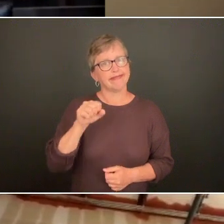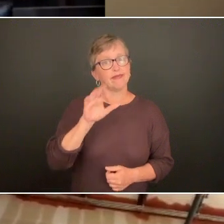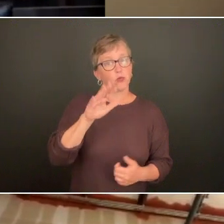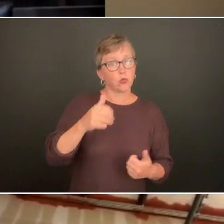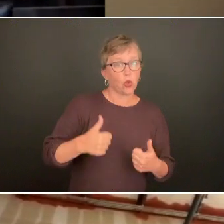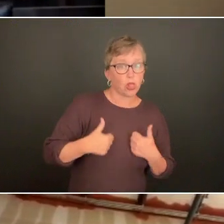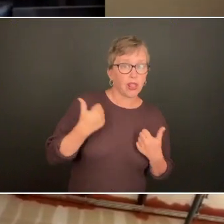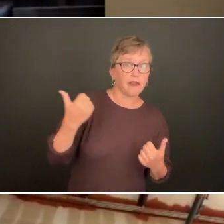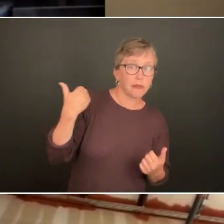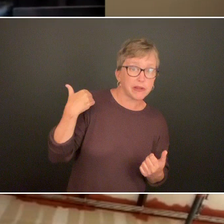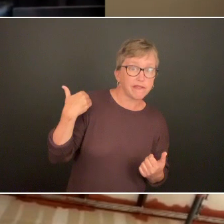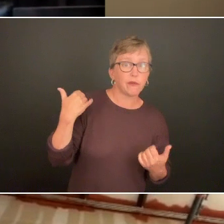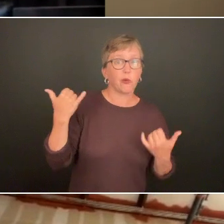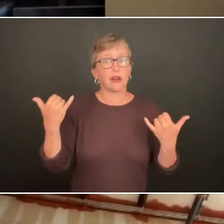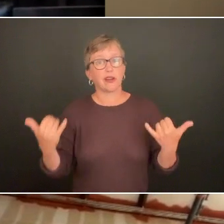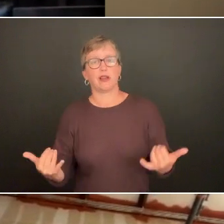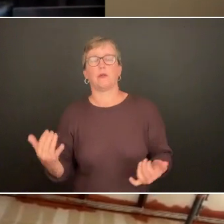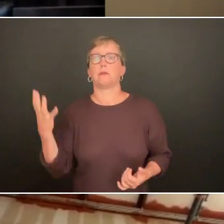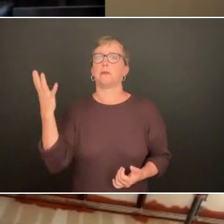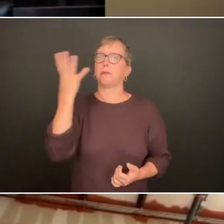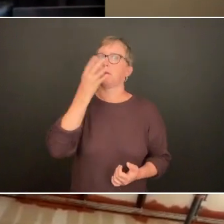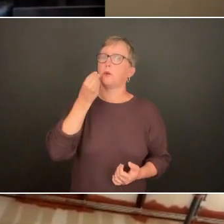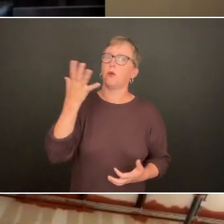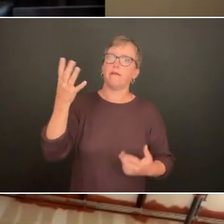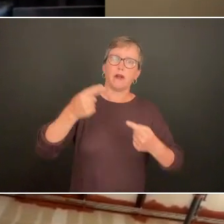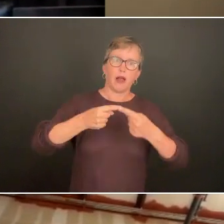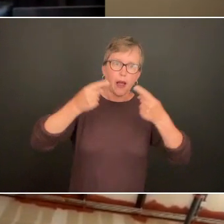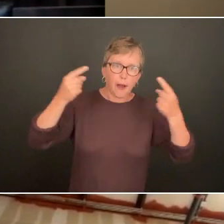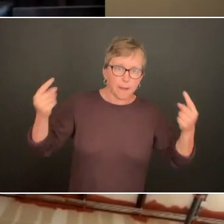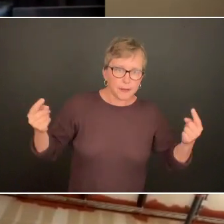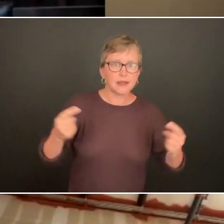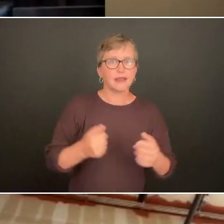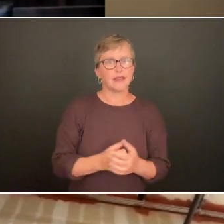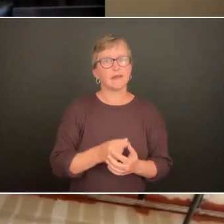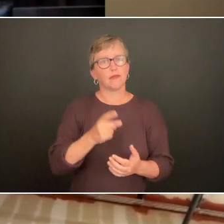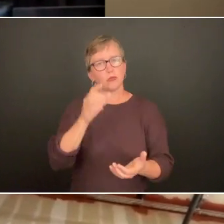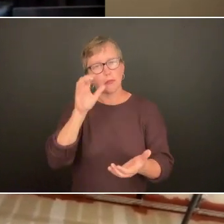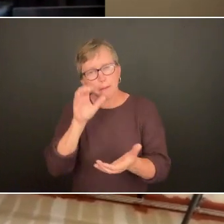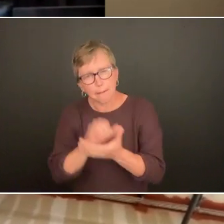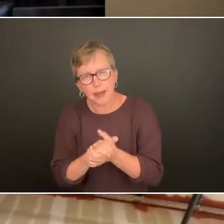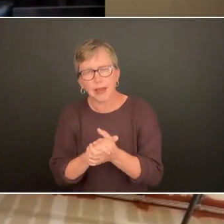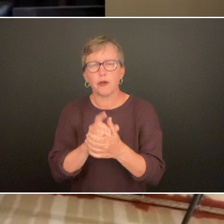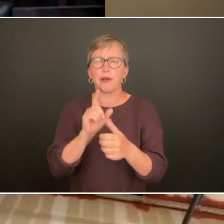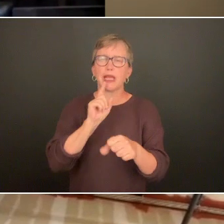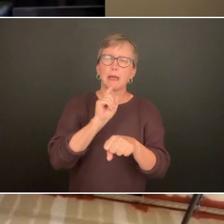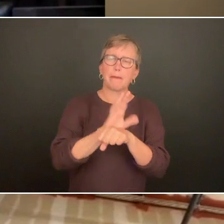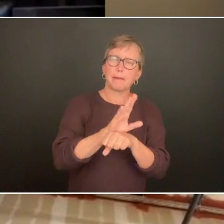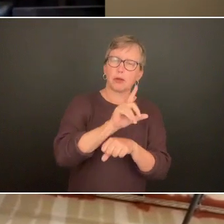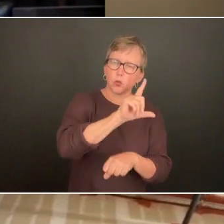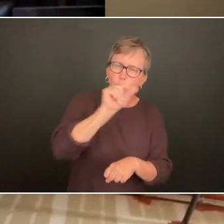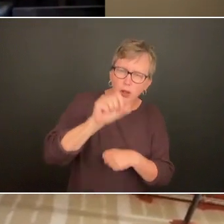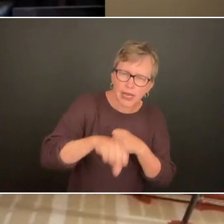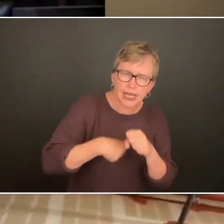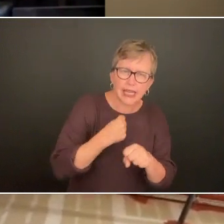so I mean, it's such a beautiful contrast right now, because here, Beth, you know, you are in a committed marriage,